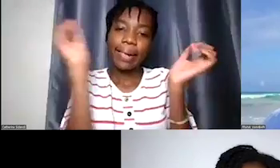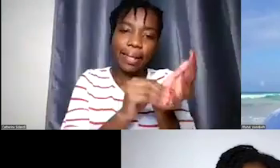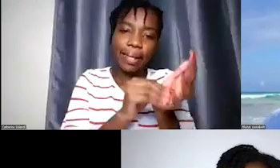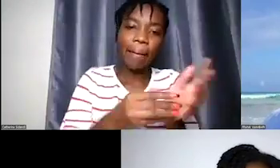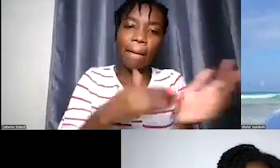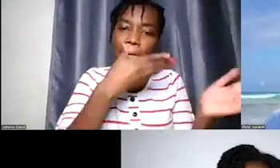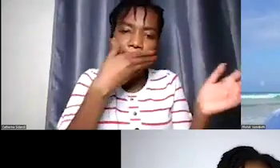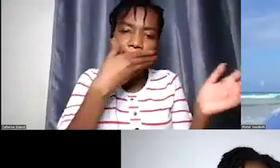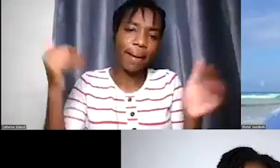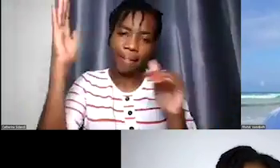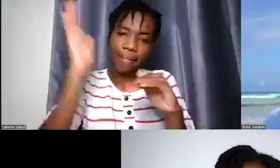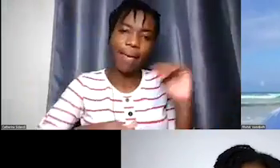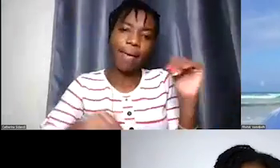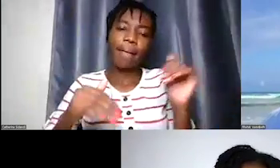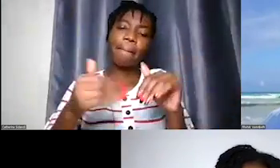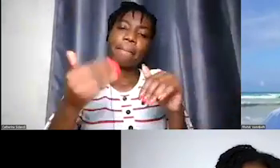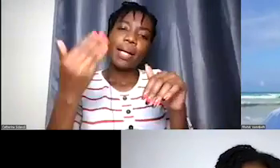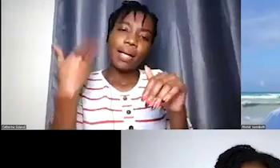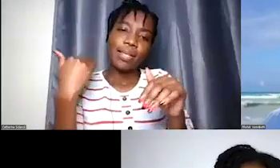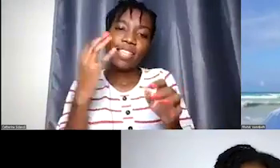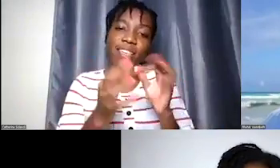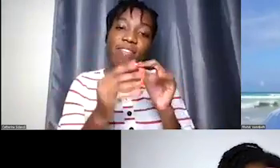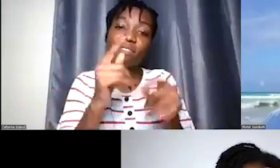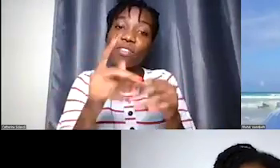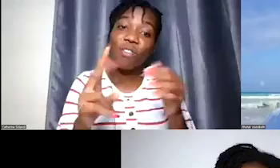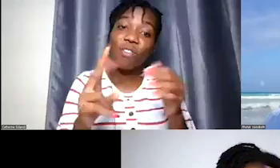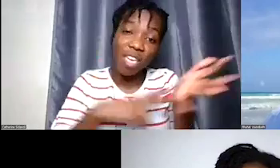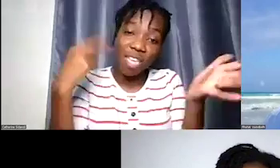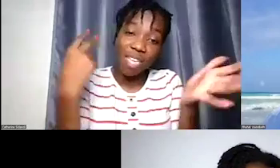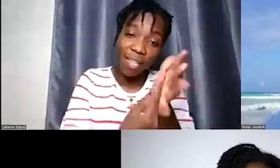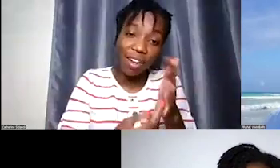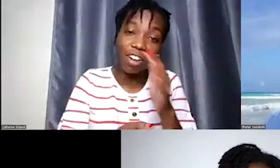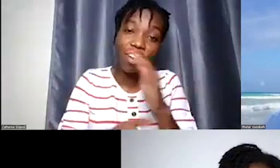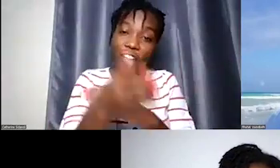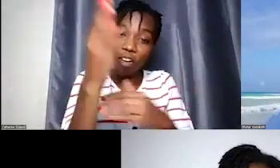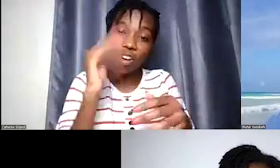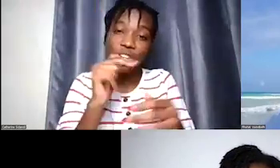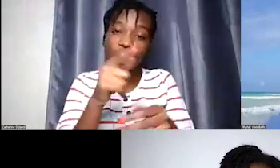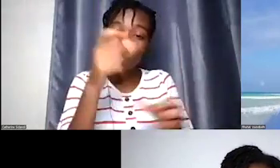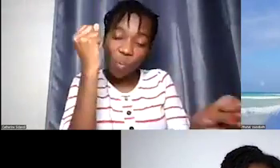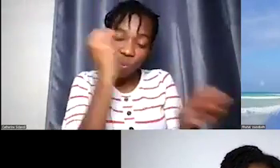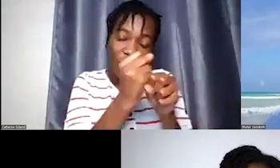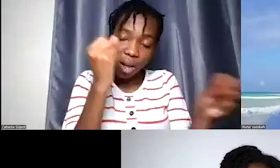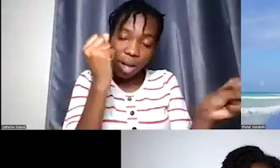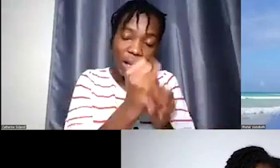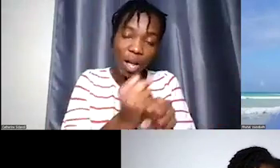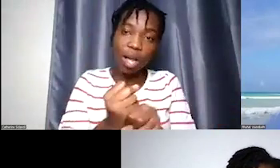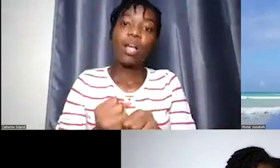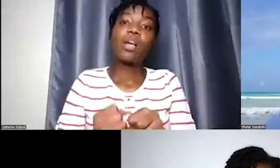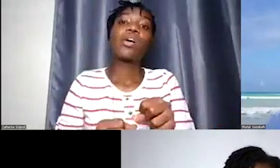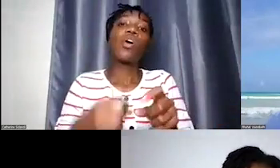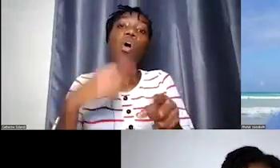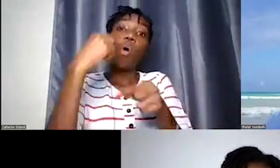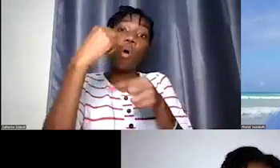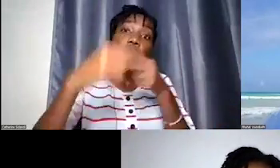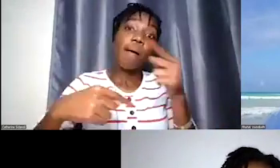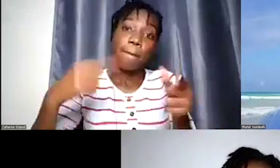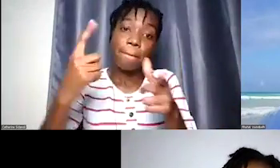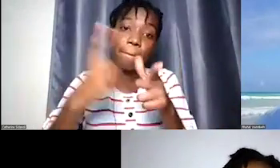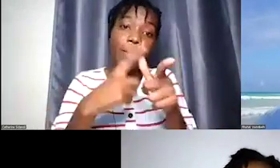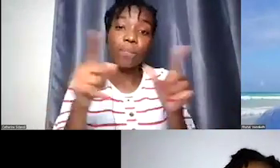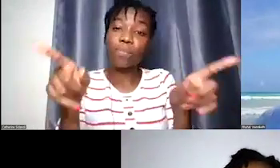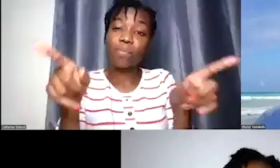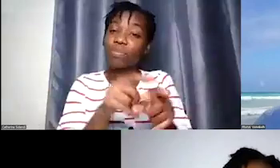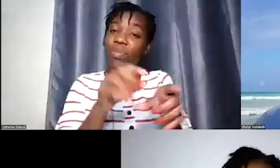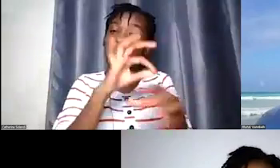in the past. If you have faith in God, work on your goals, develop resilient spirit, and agree